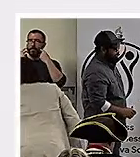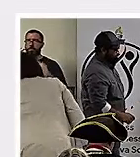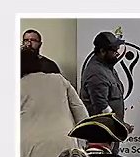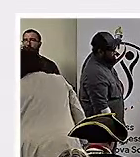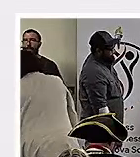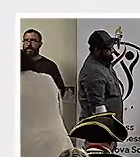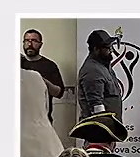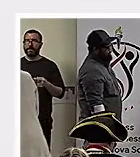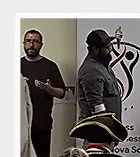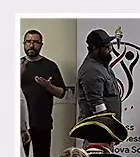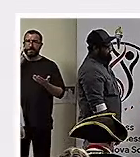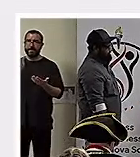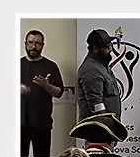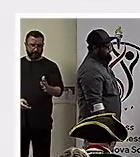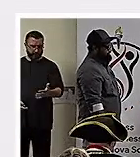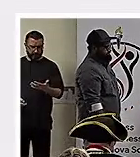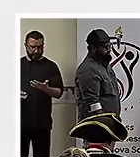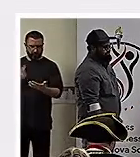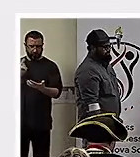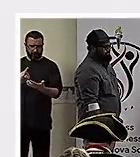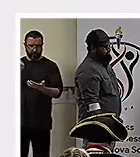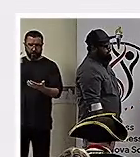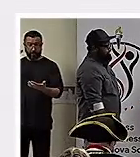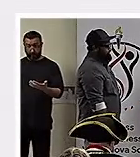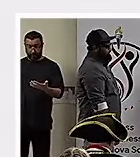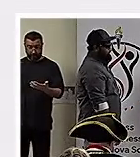This is the Hourglass.